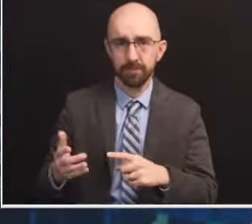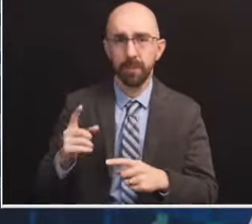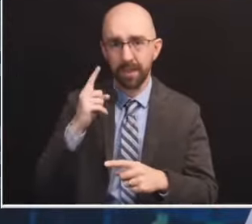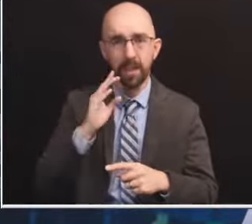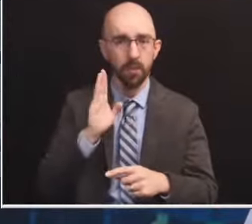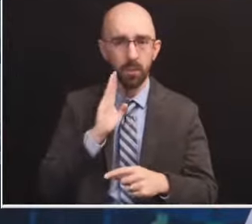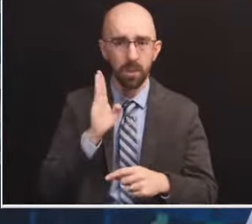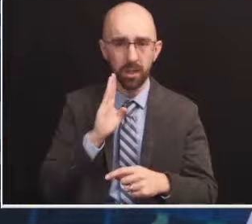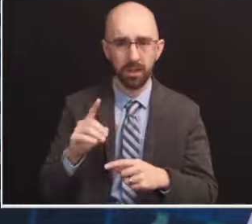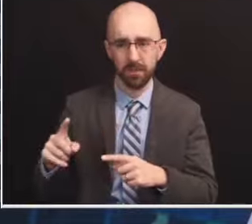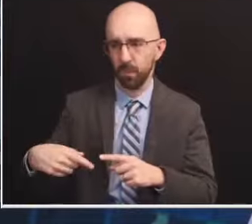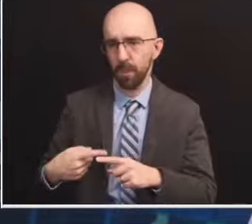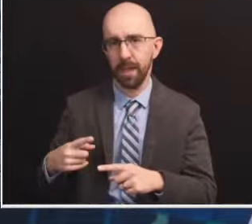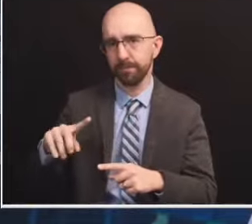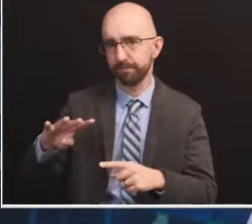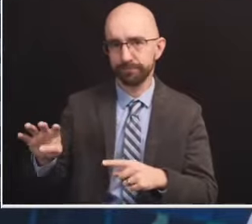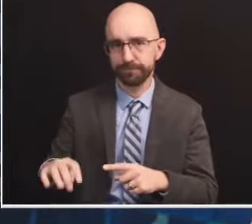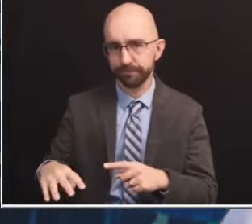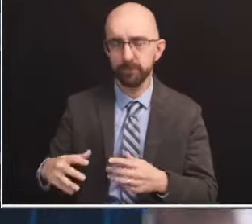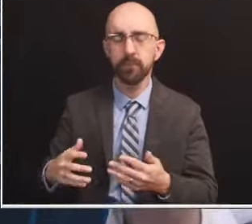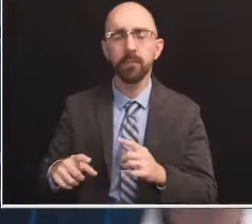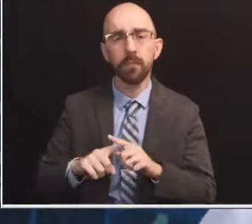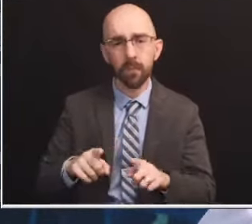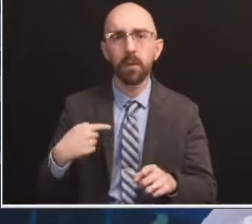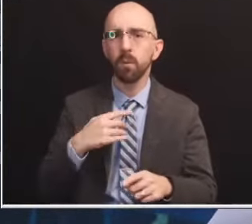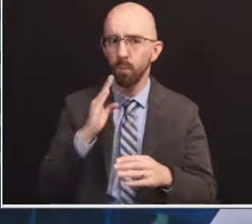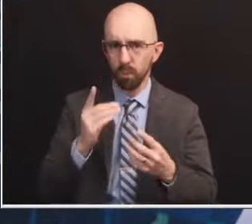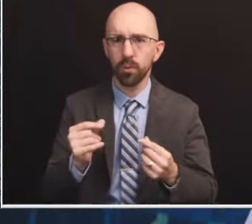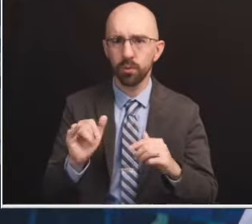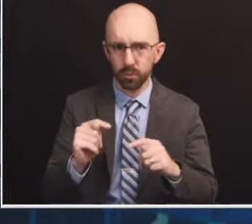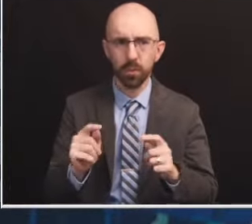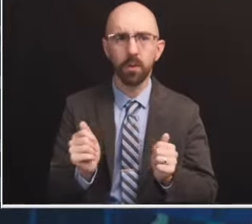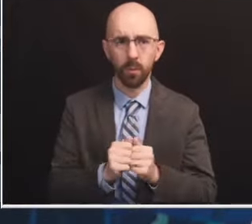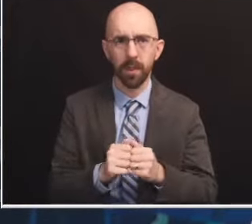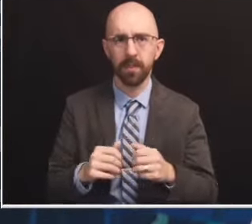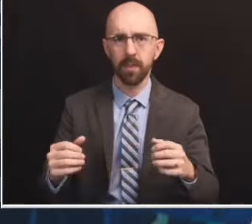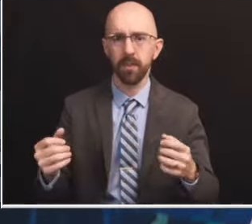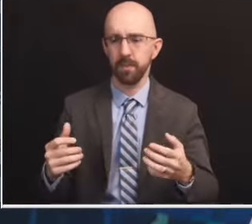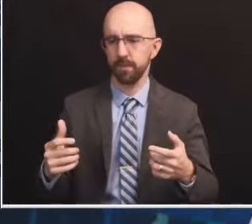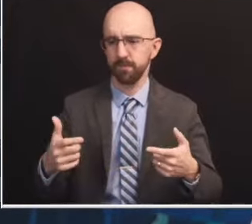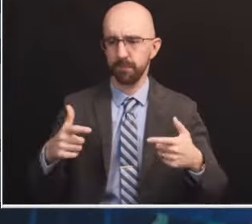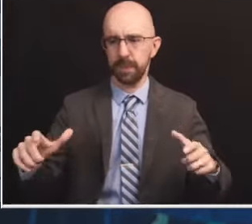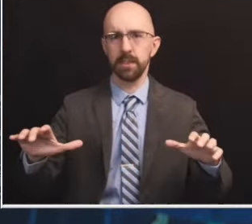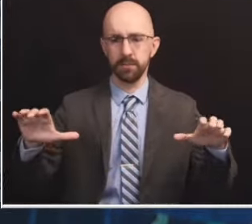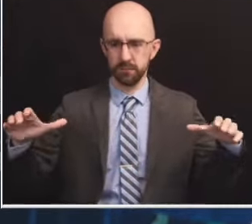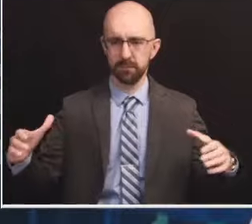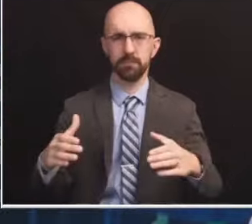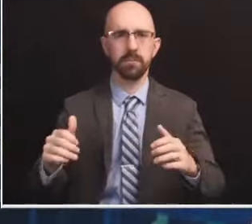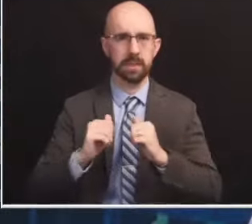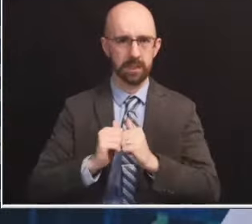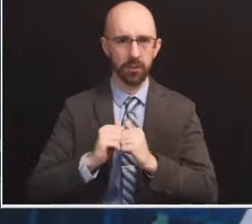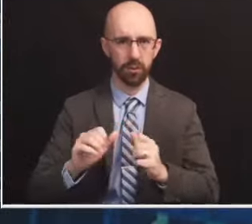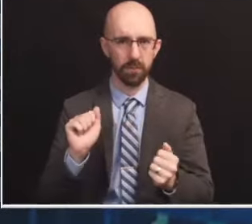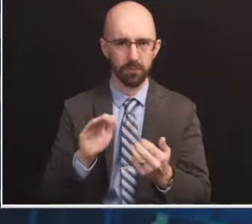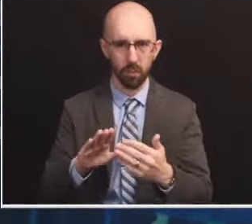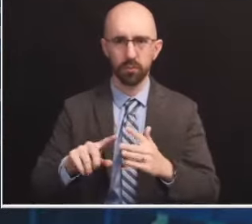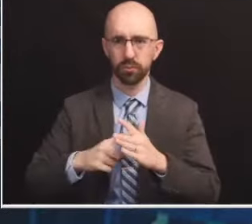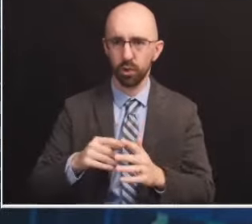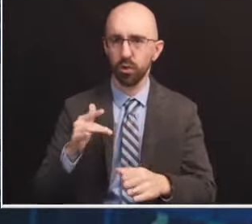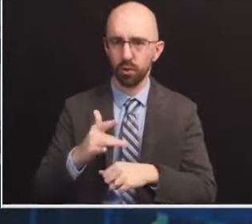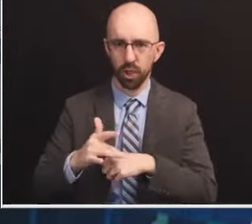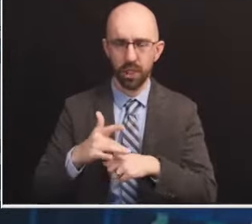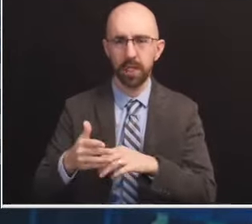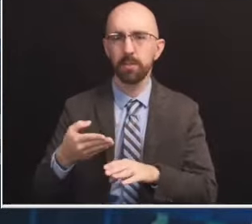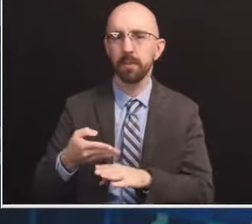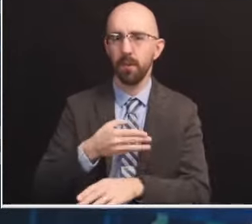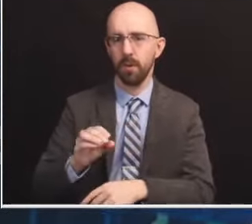when. But we're going to do it with a multi-pronged approach, and you know, starting real early before the onset of